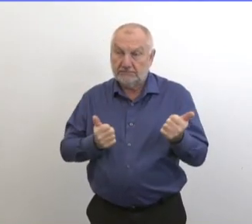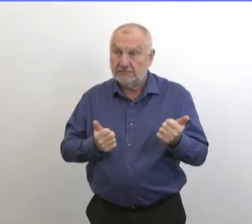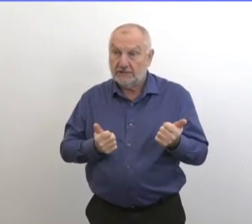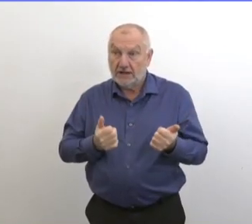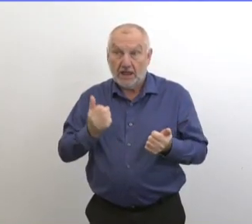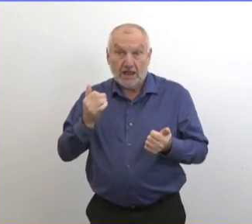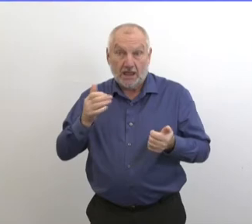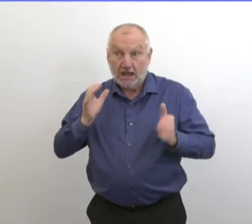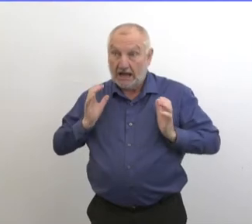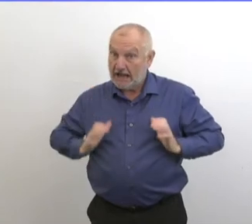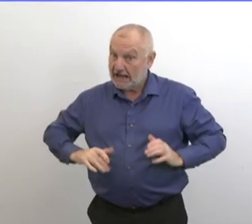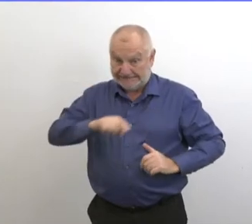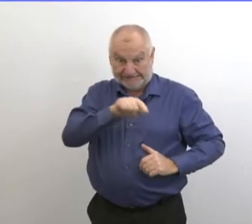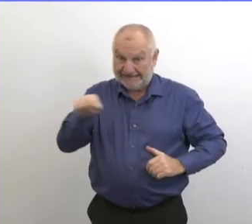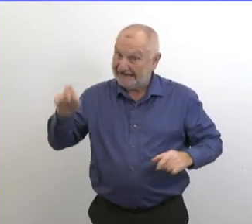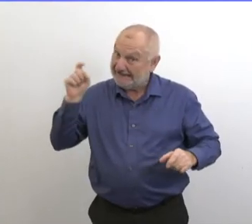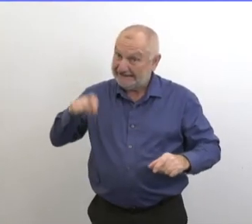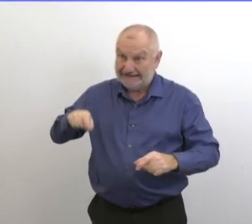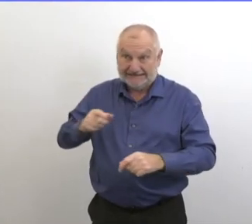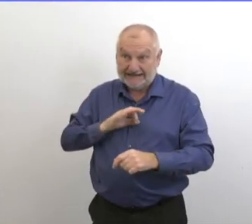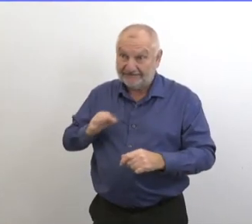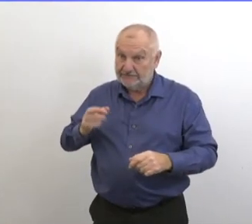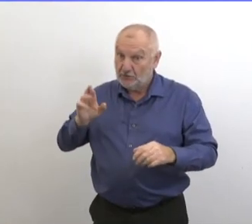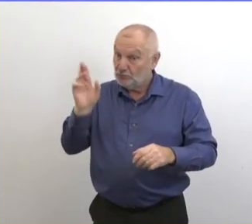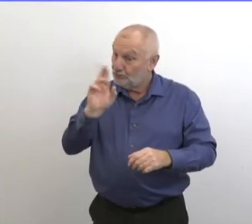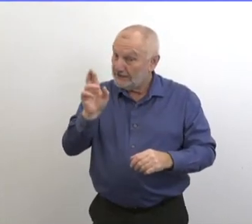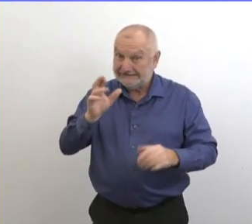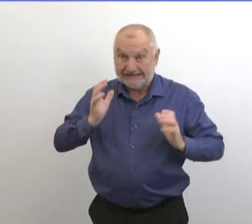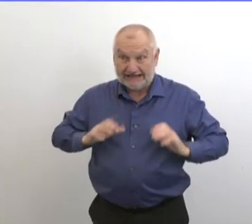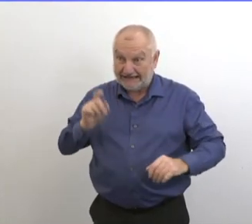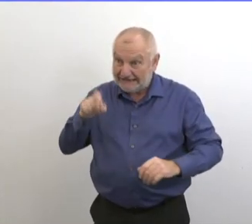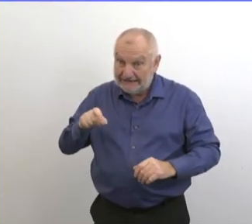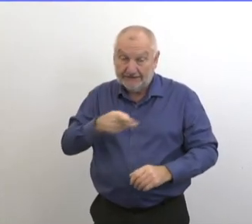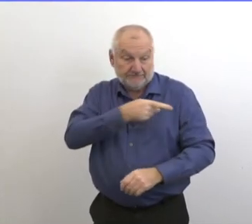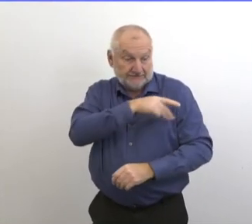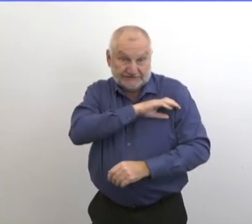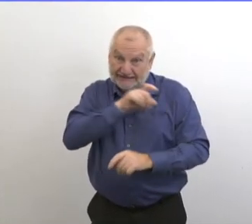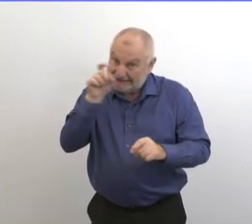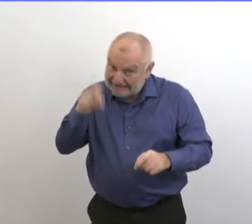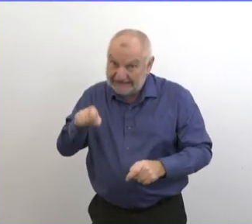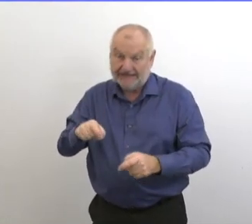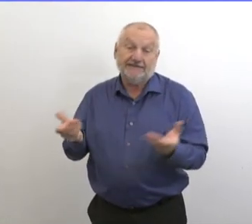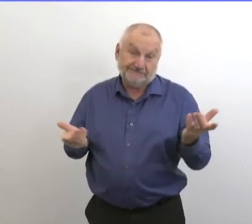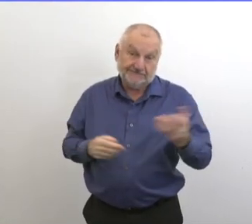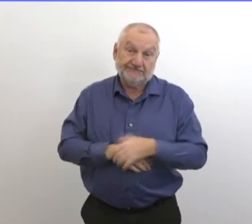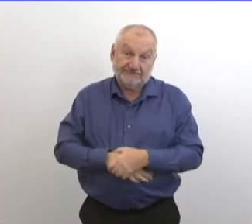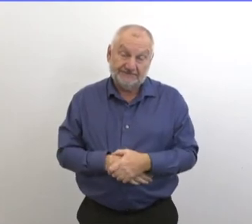when they need it. From Global, Merrick.